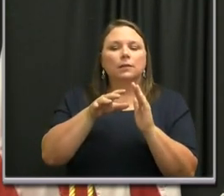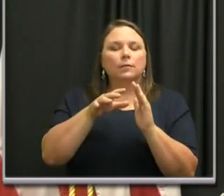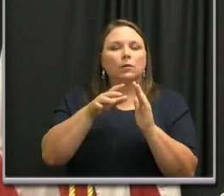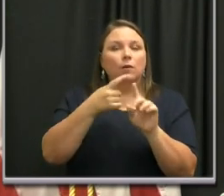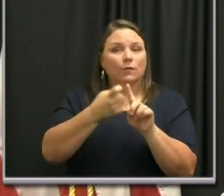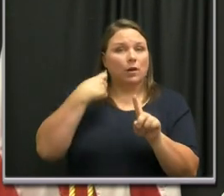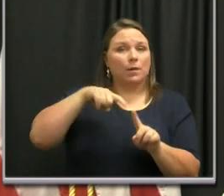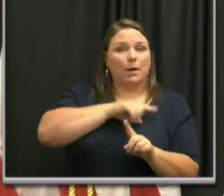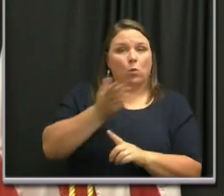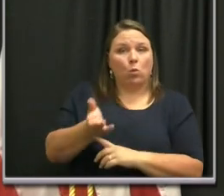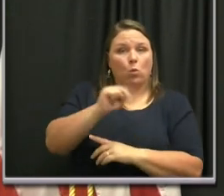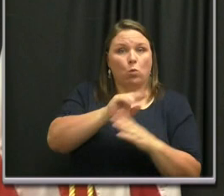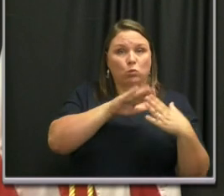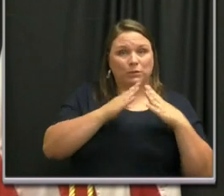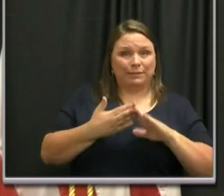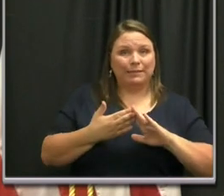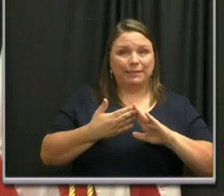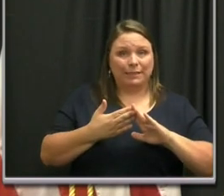from our own city